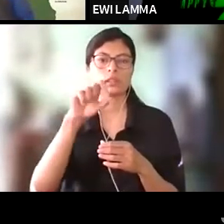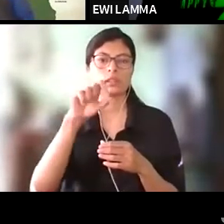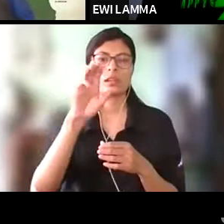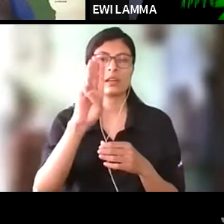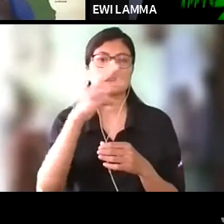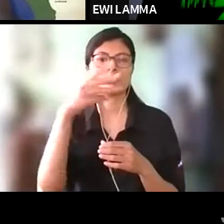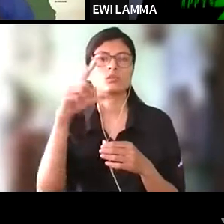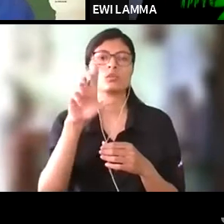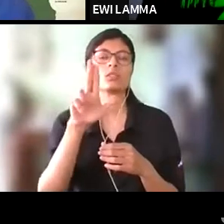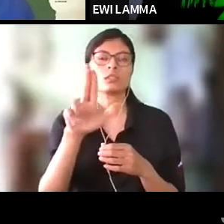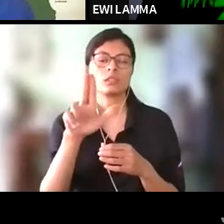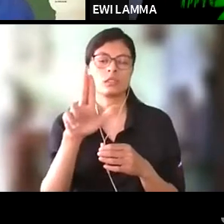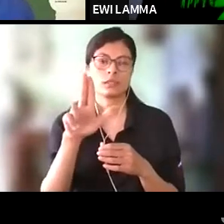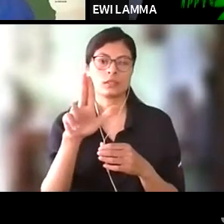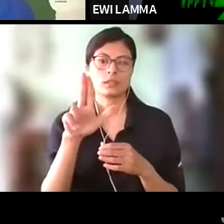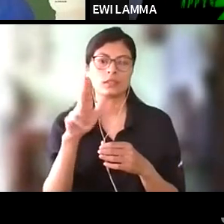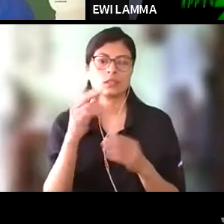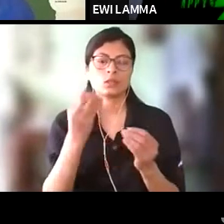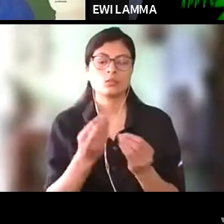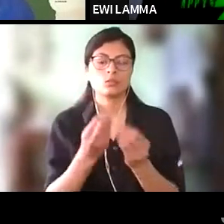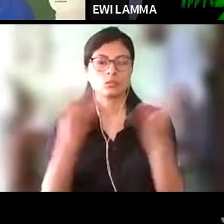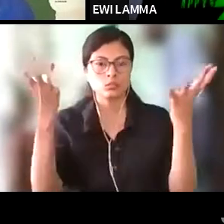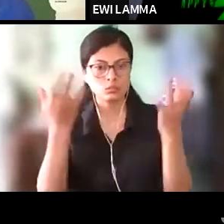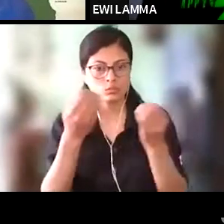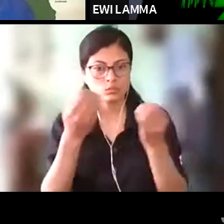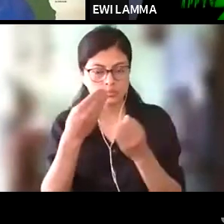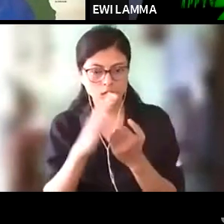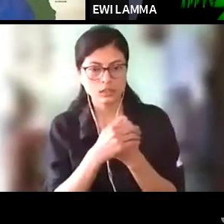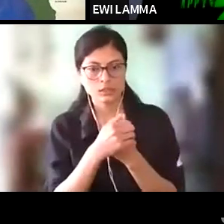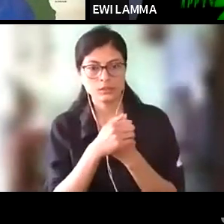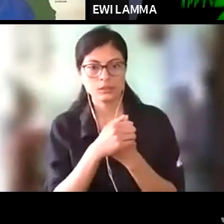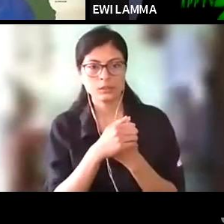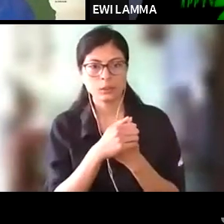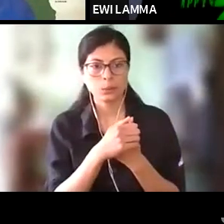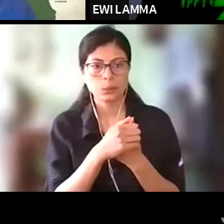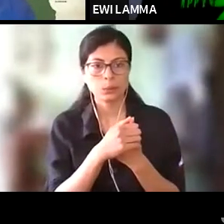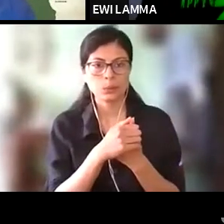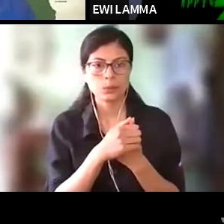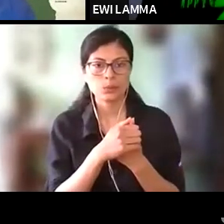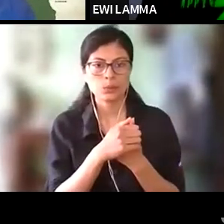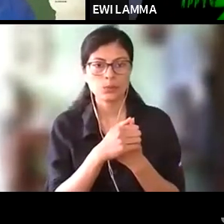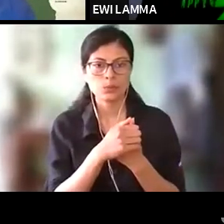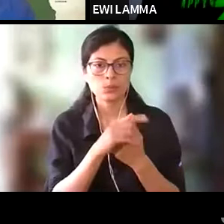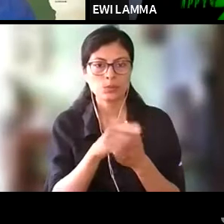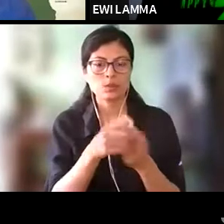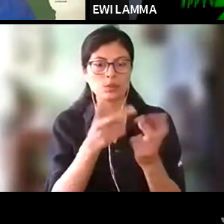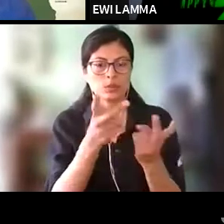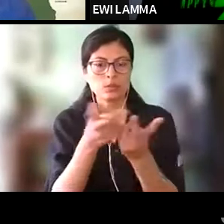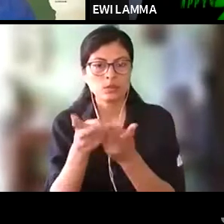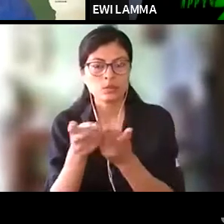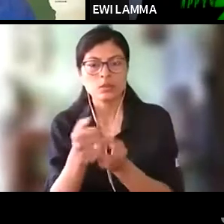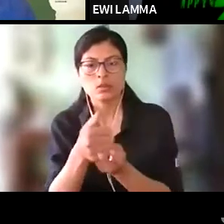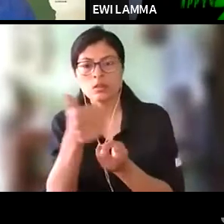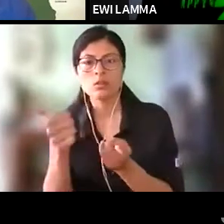to leave St. Vincent. We have looked on ways how we can